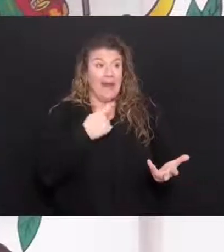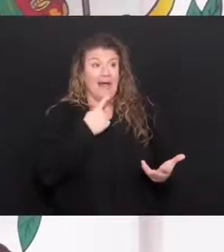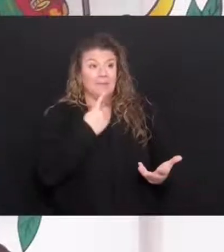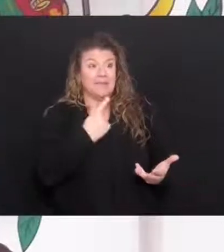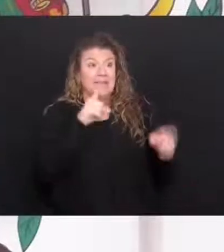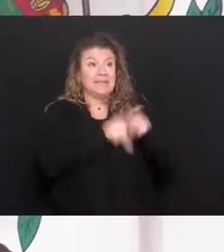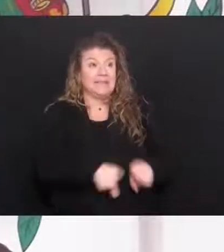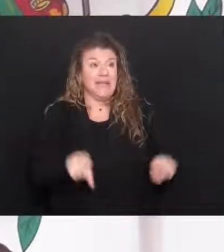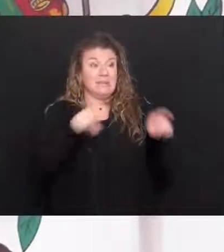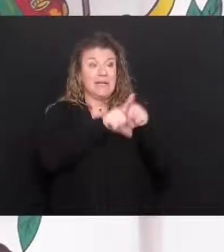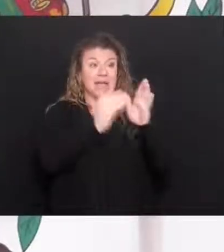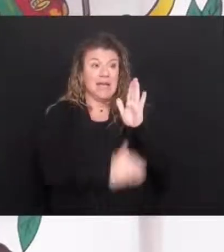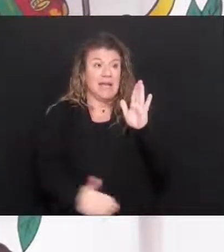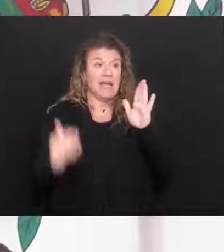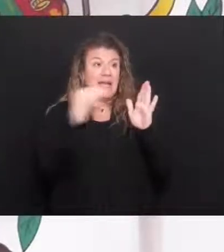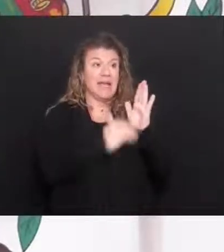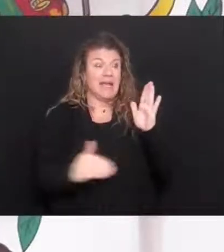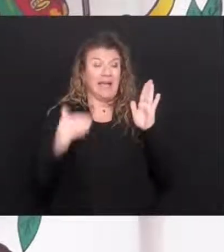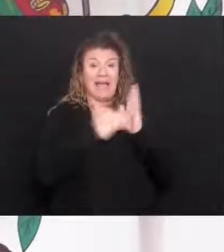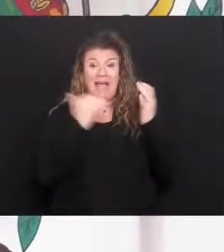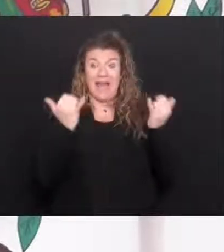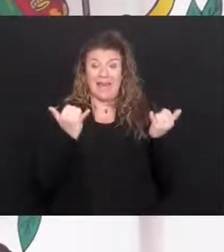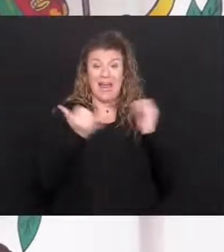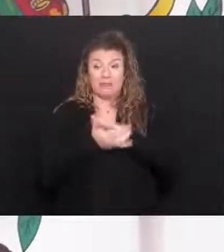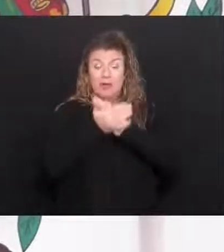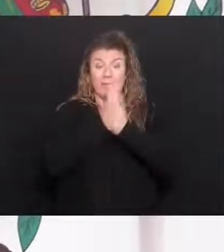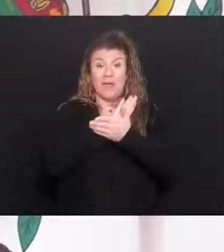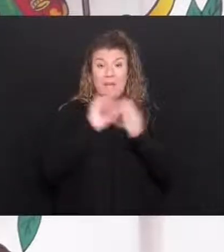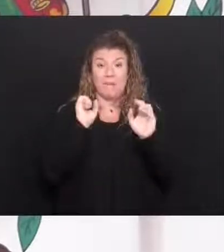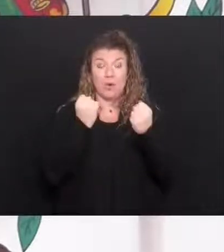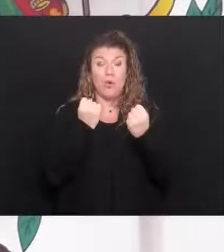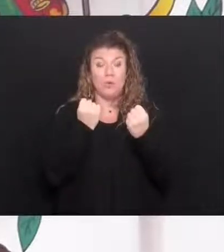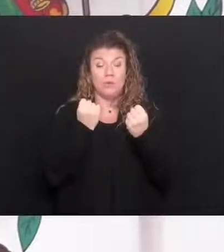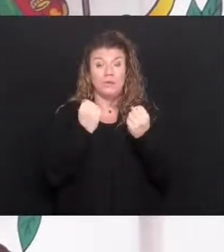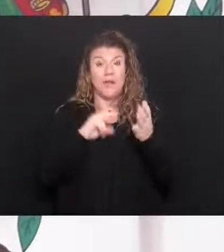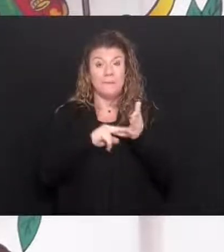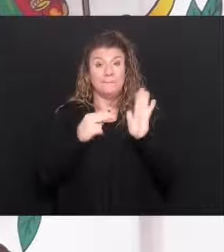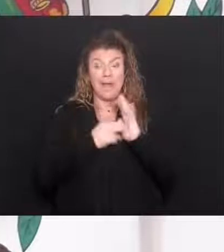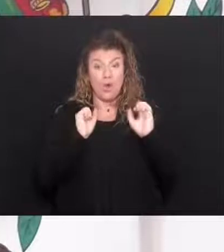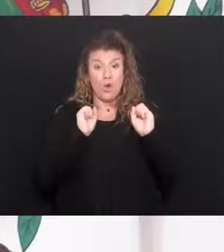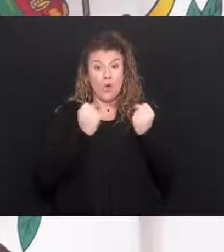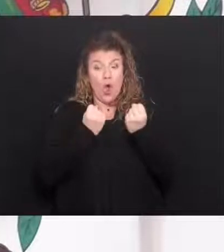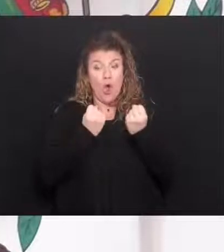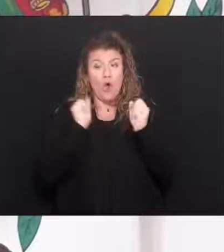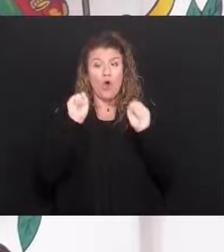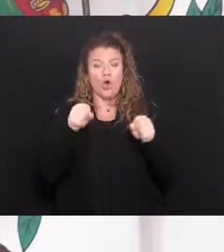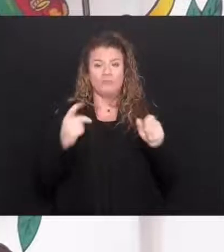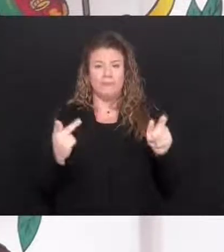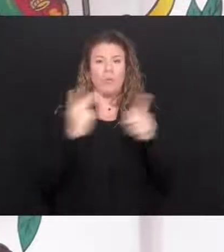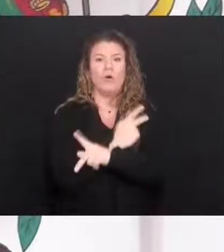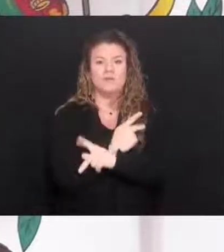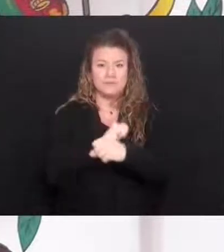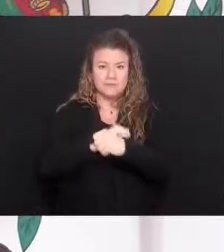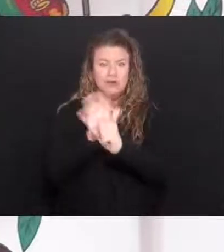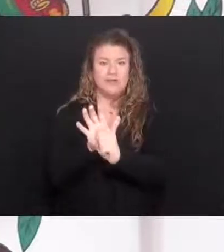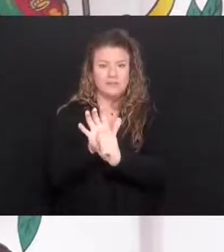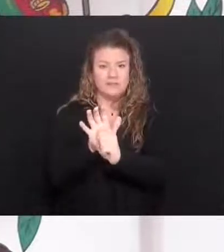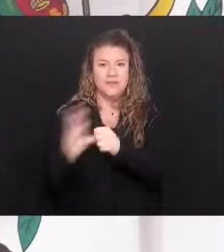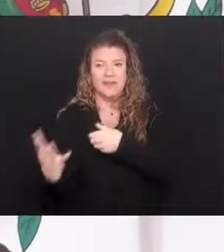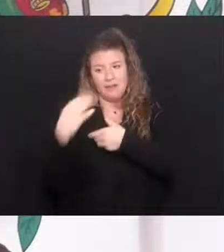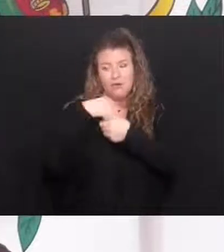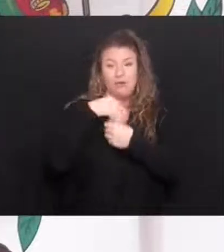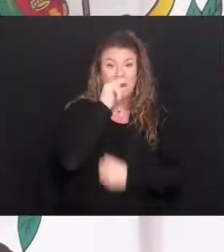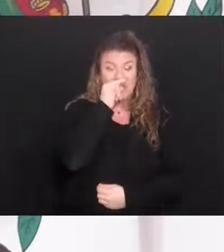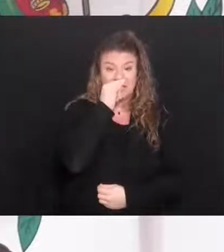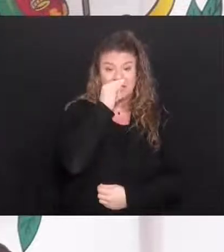it's going to get cold. And when it gets cold, this thing could very well get really bad. And it could really get bad with our children.